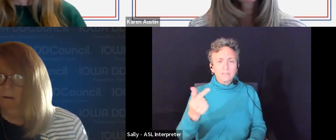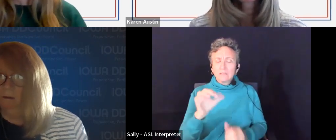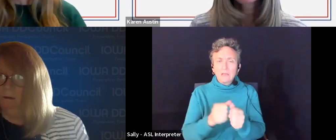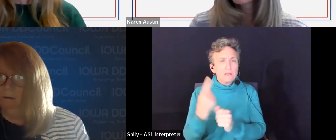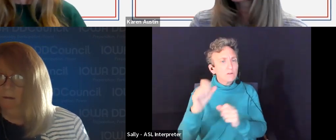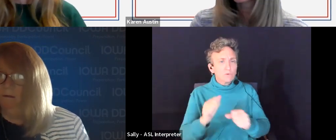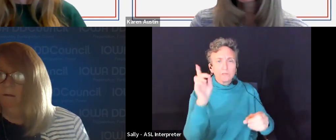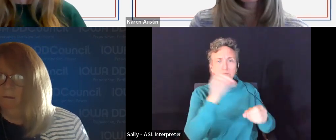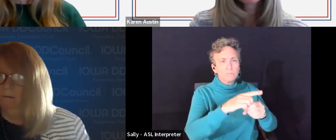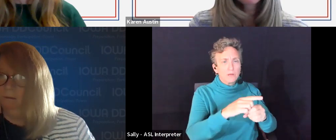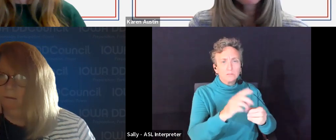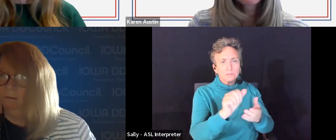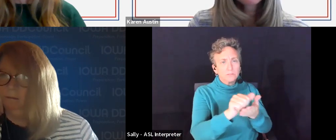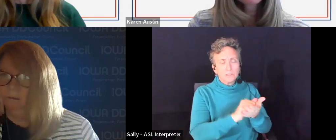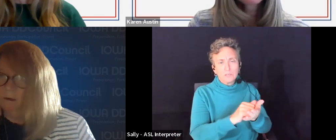account.